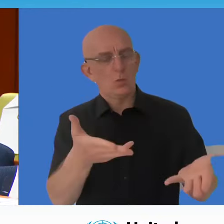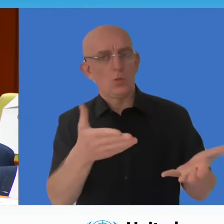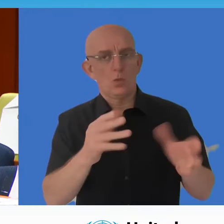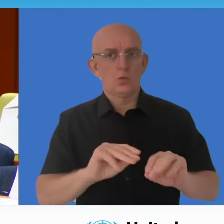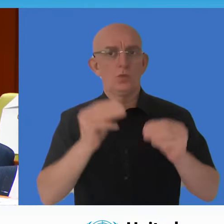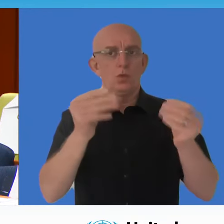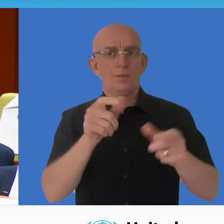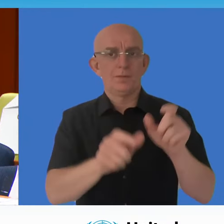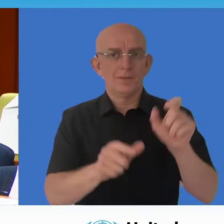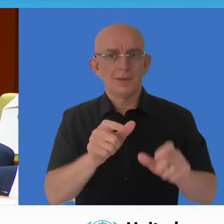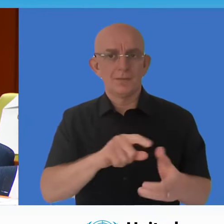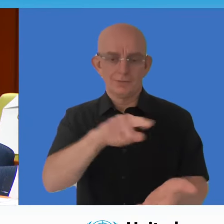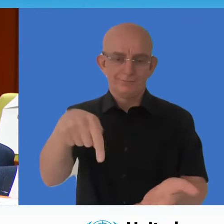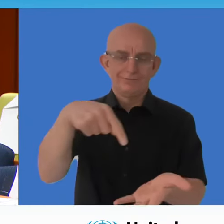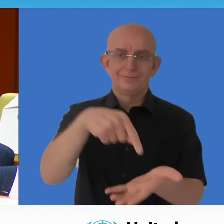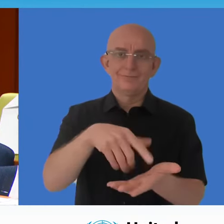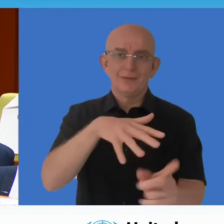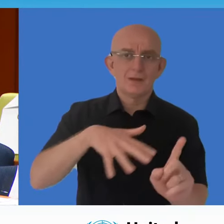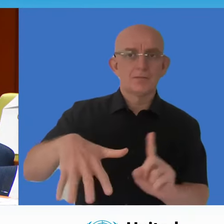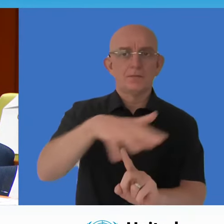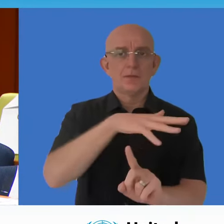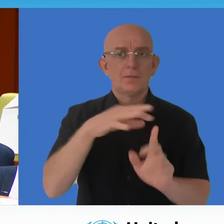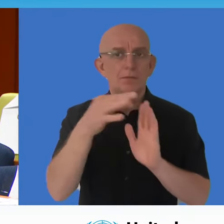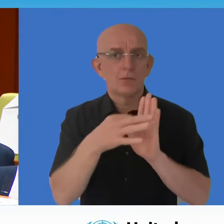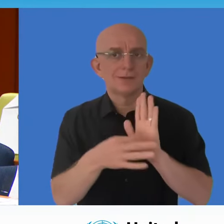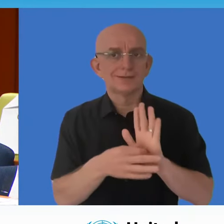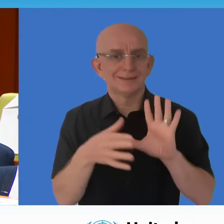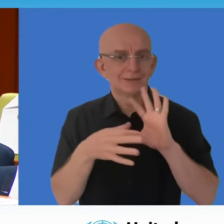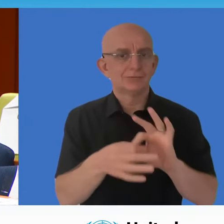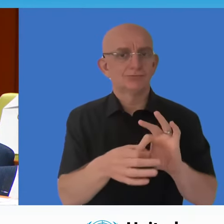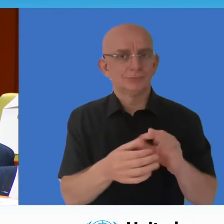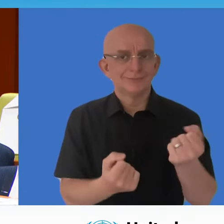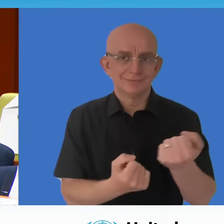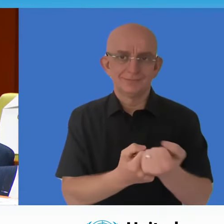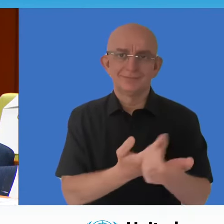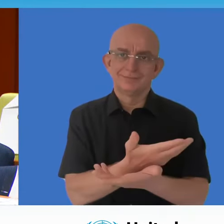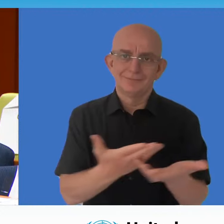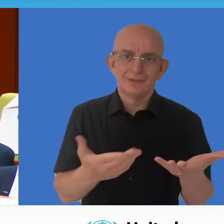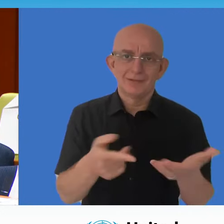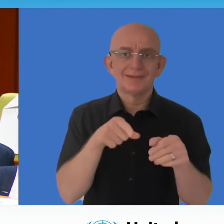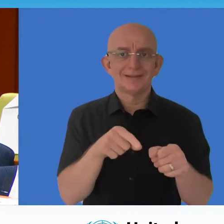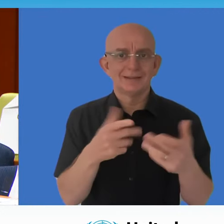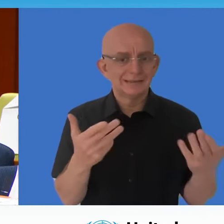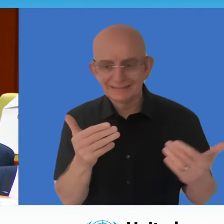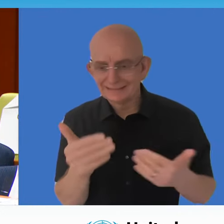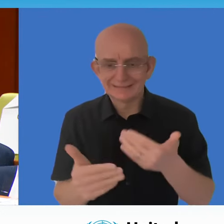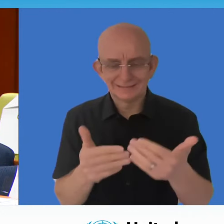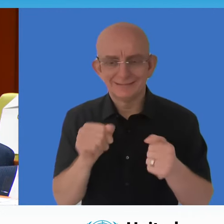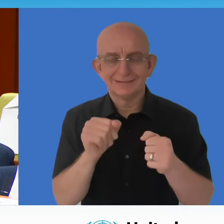policies that address these shortcomings as well as poverty, my country has implemented the National Youth Plan